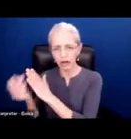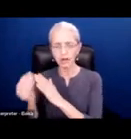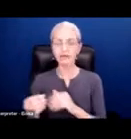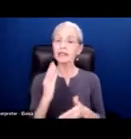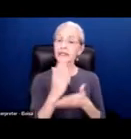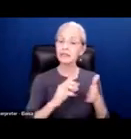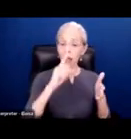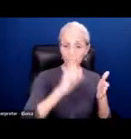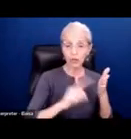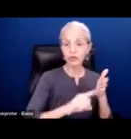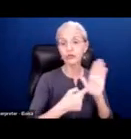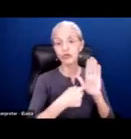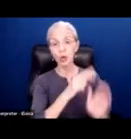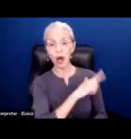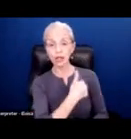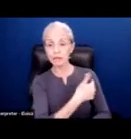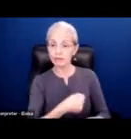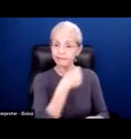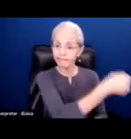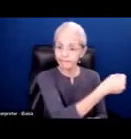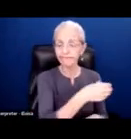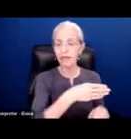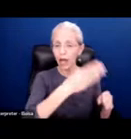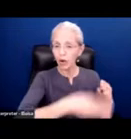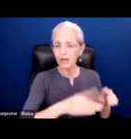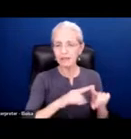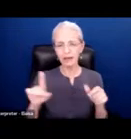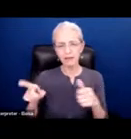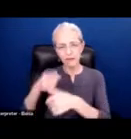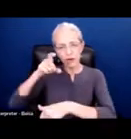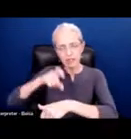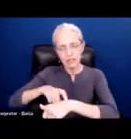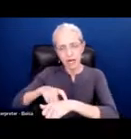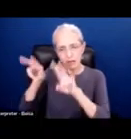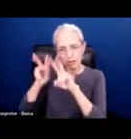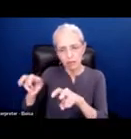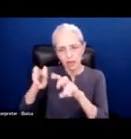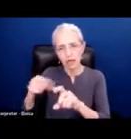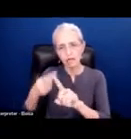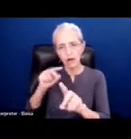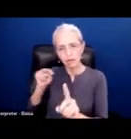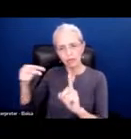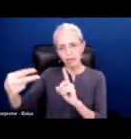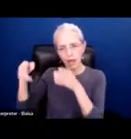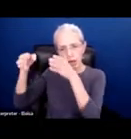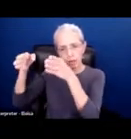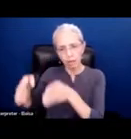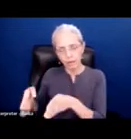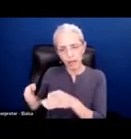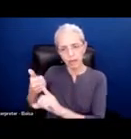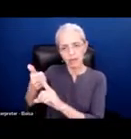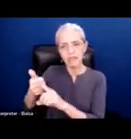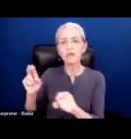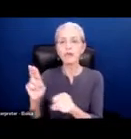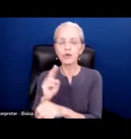hospitalization and medical problems, but this is the first study that really explores outcomes from the perspective of people who use home